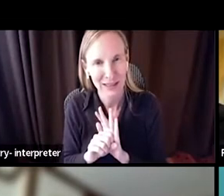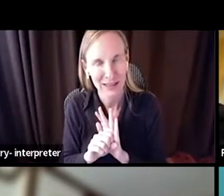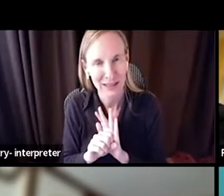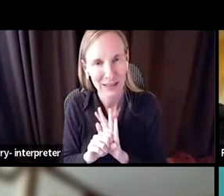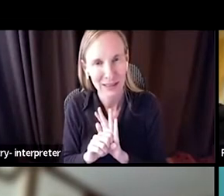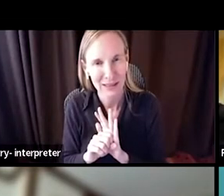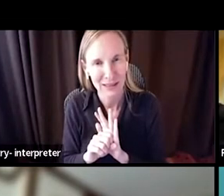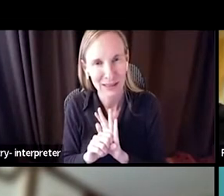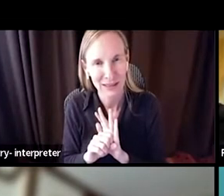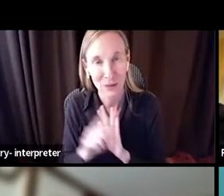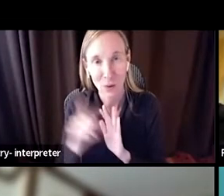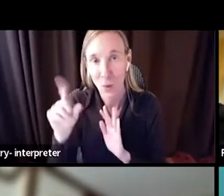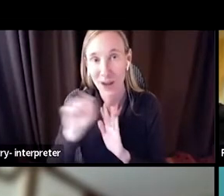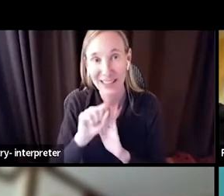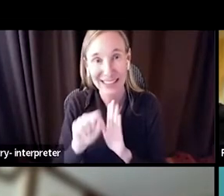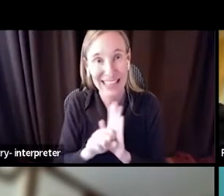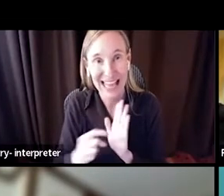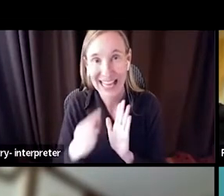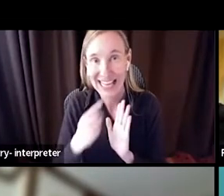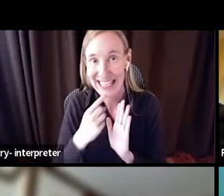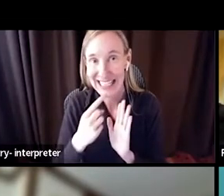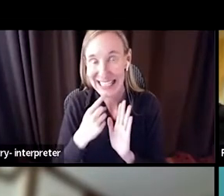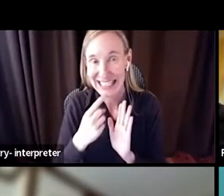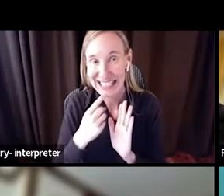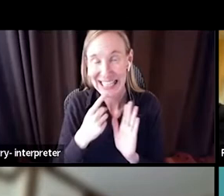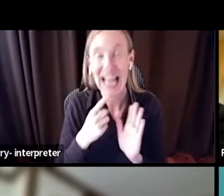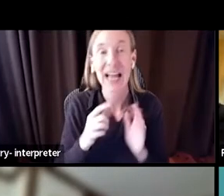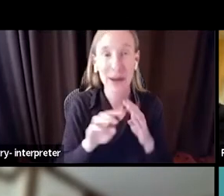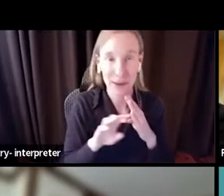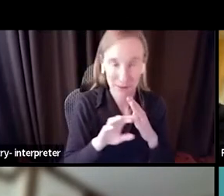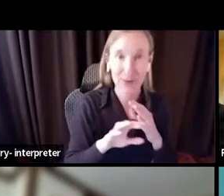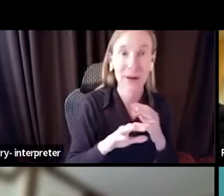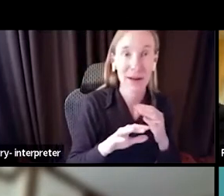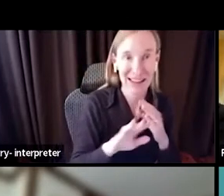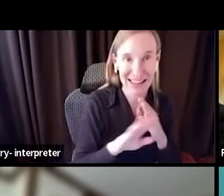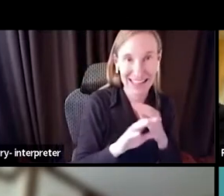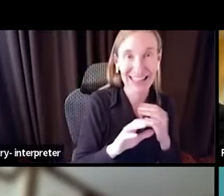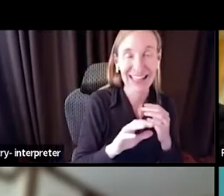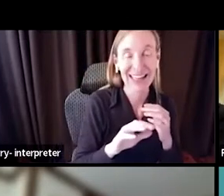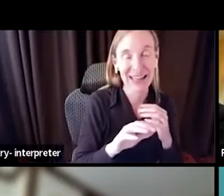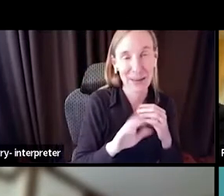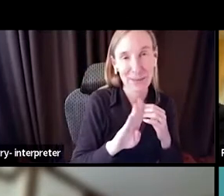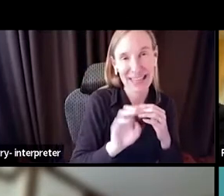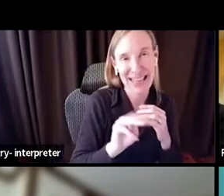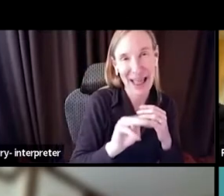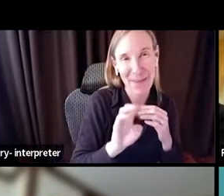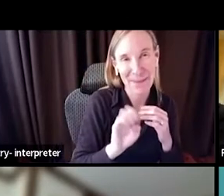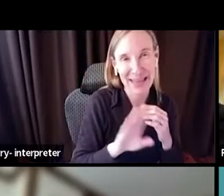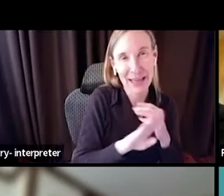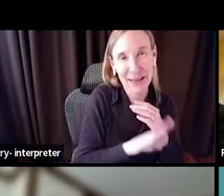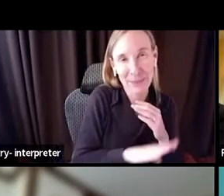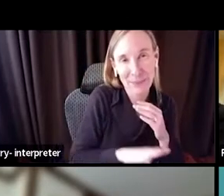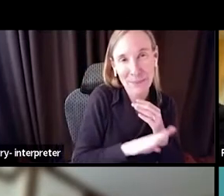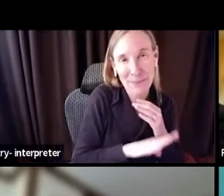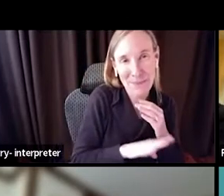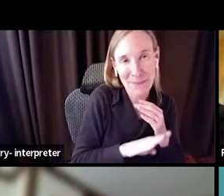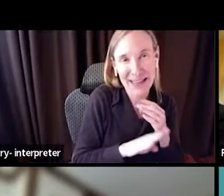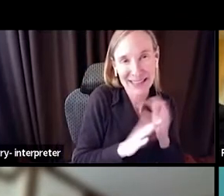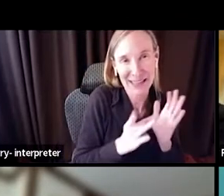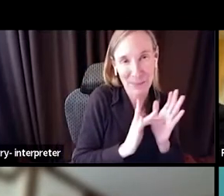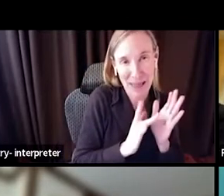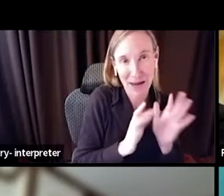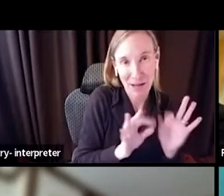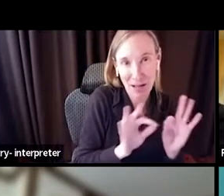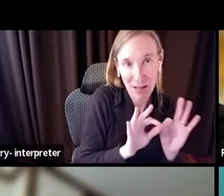one state classified the hearing aids as DME. Some states actually had age limits, which aren't currently